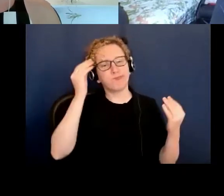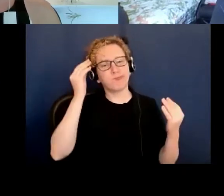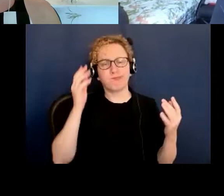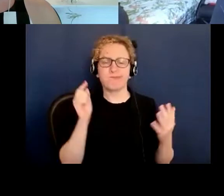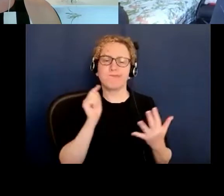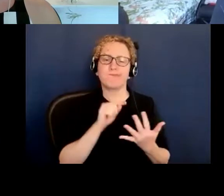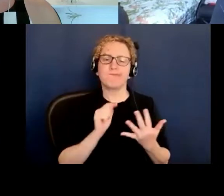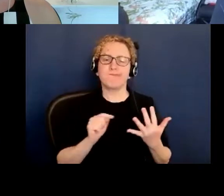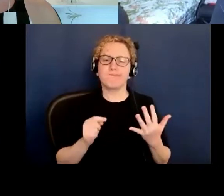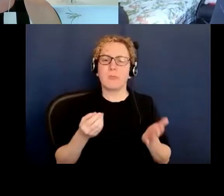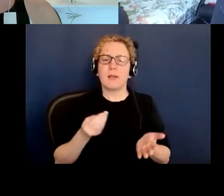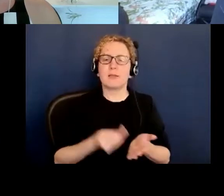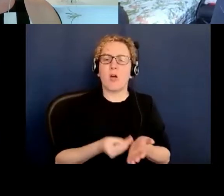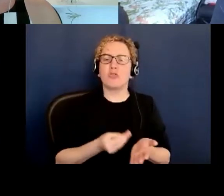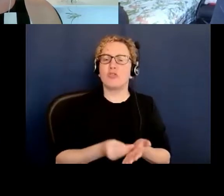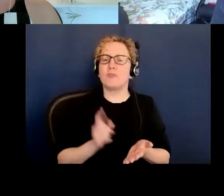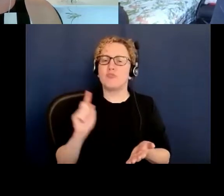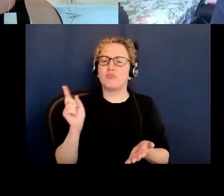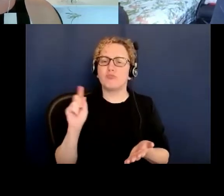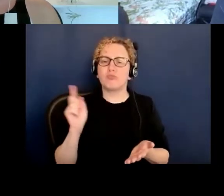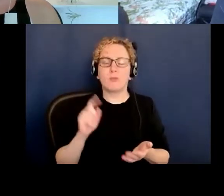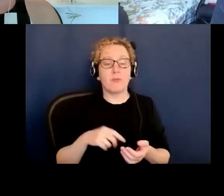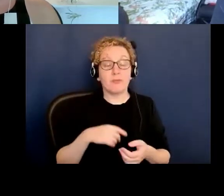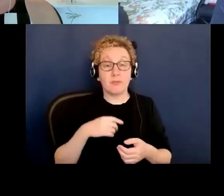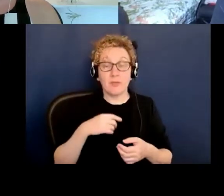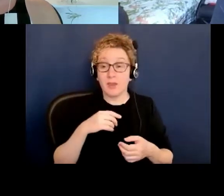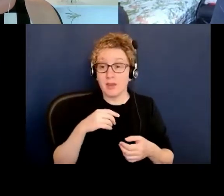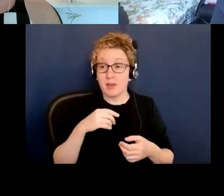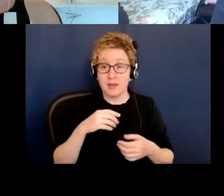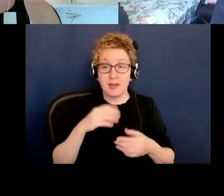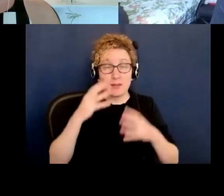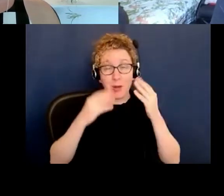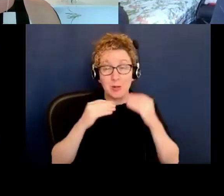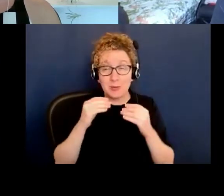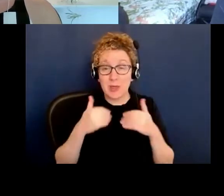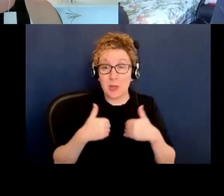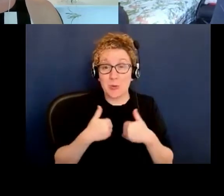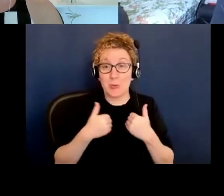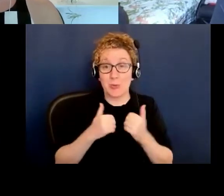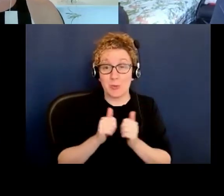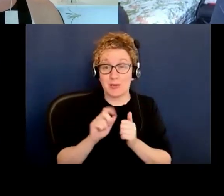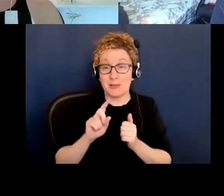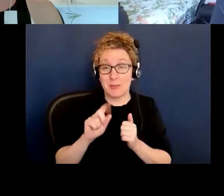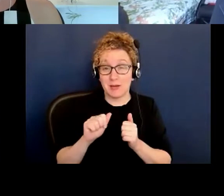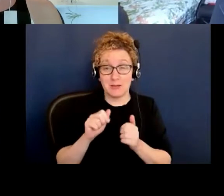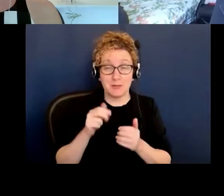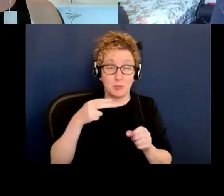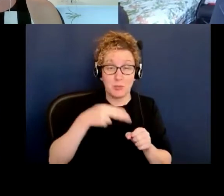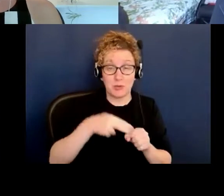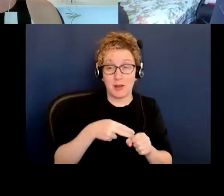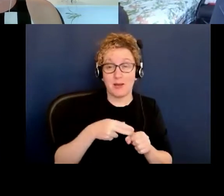those scholarships, what are those experiences of youth with disabilities participating in exchange programs.